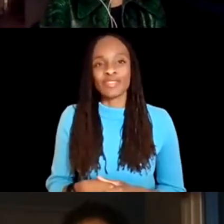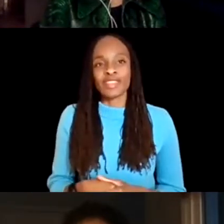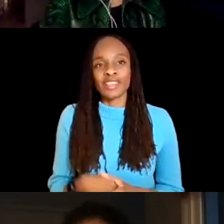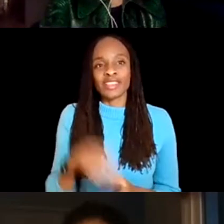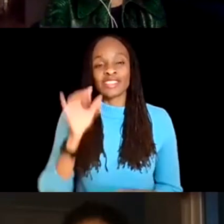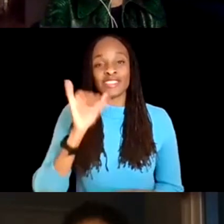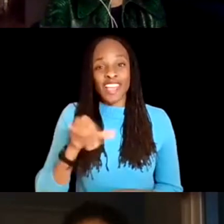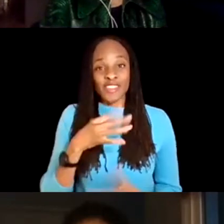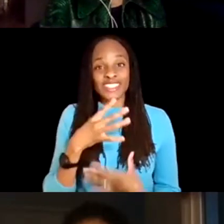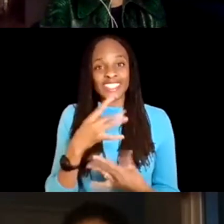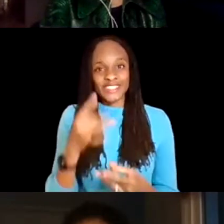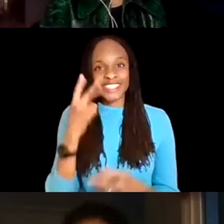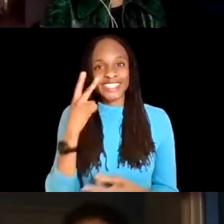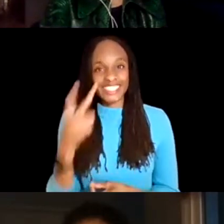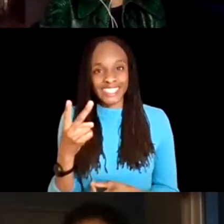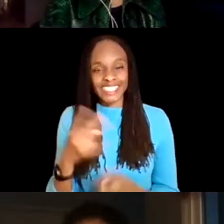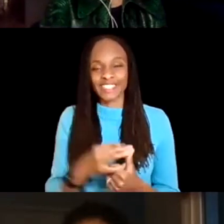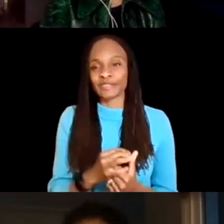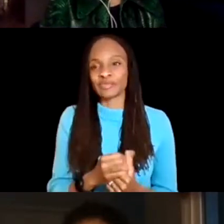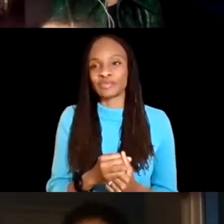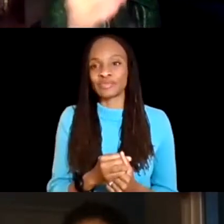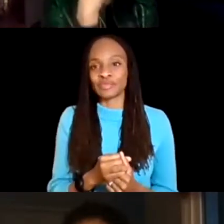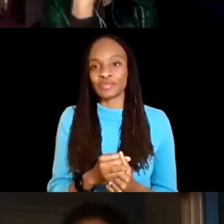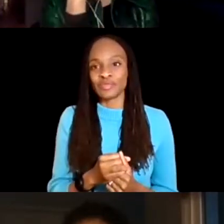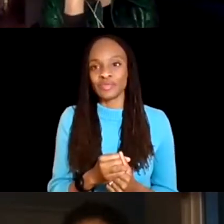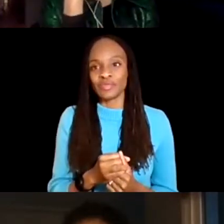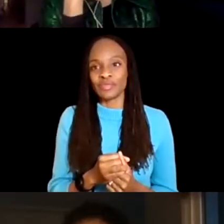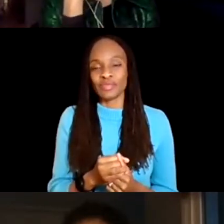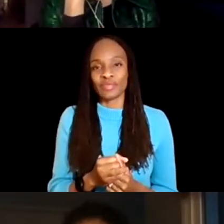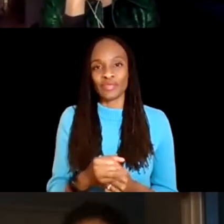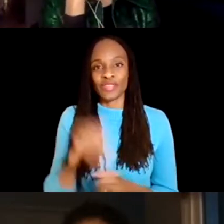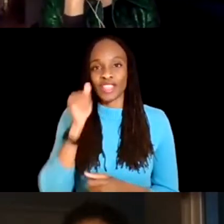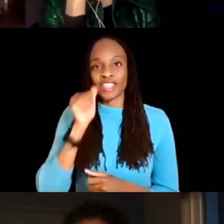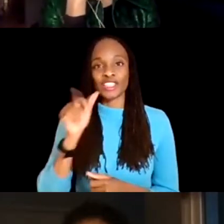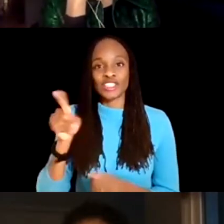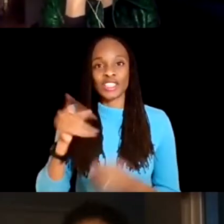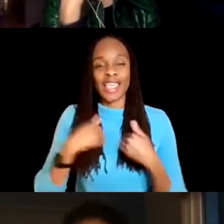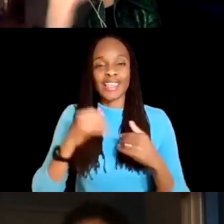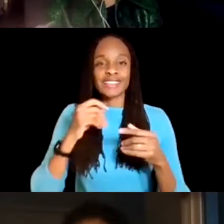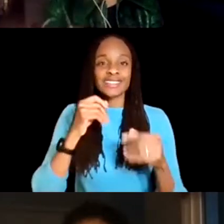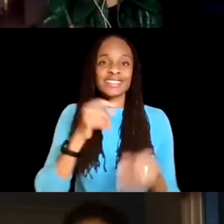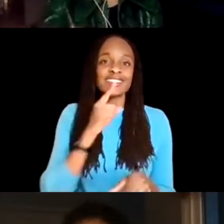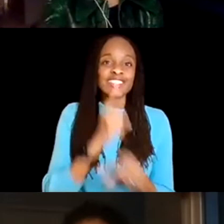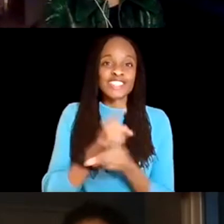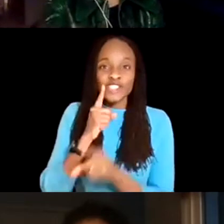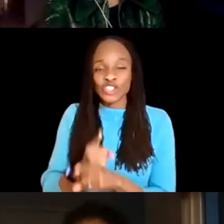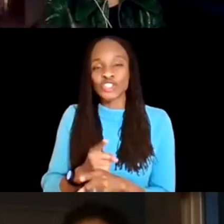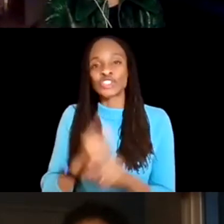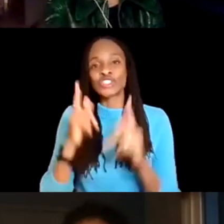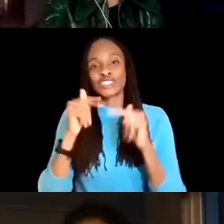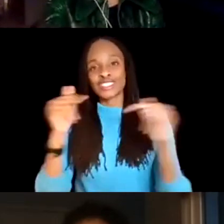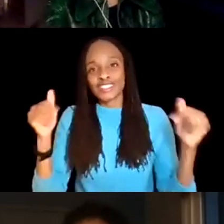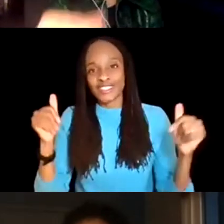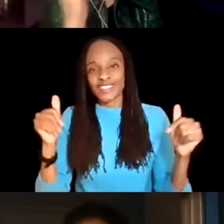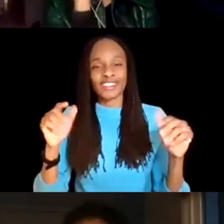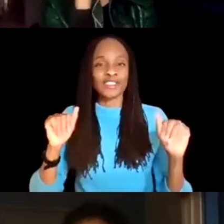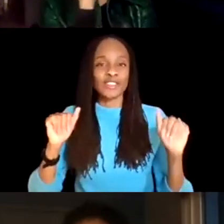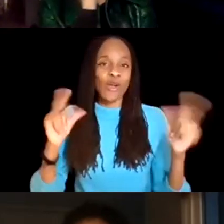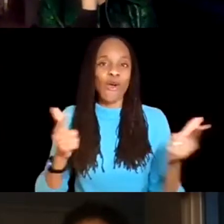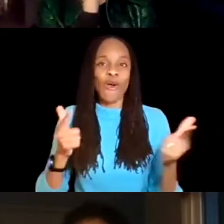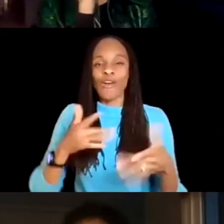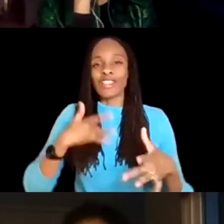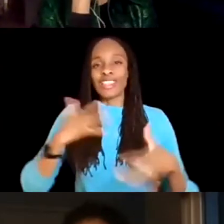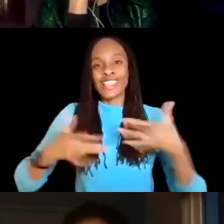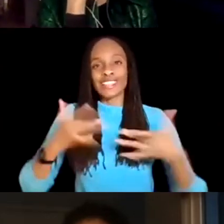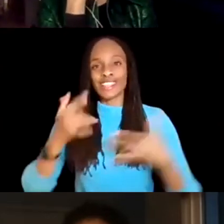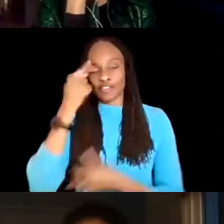very interesting to see. And she has, you know, sisters and whatnot, and they're all just very excited for her to, you